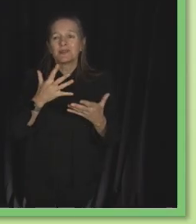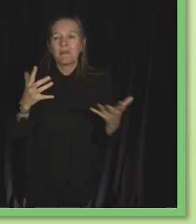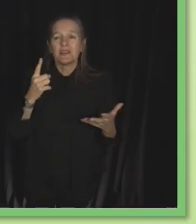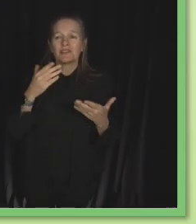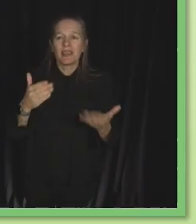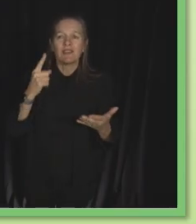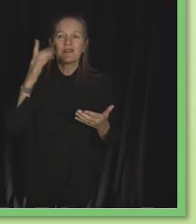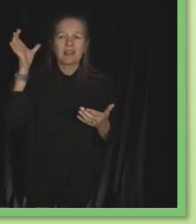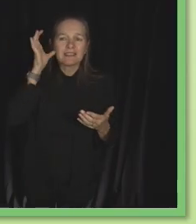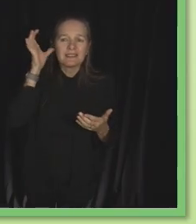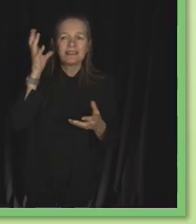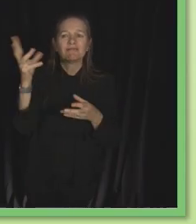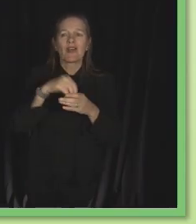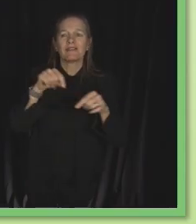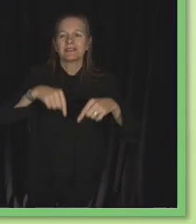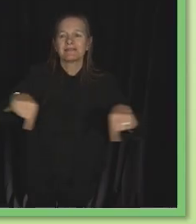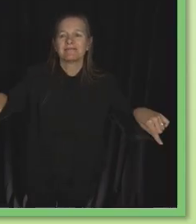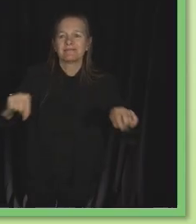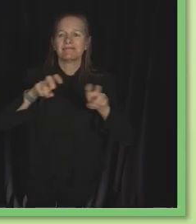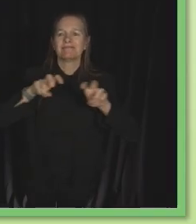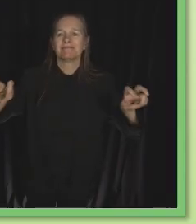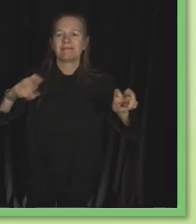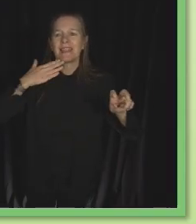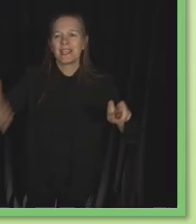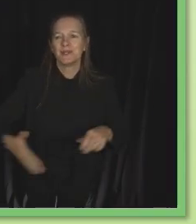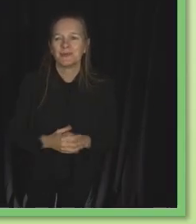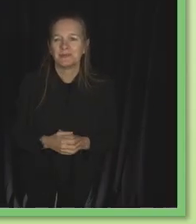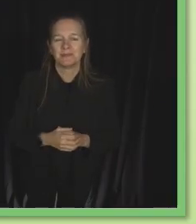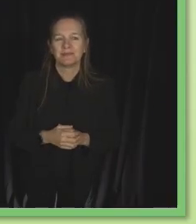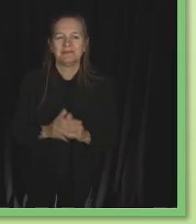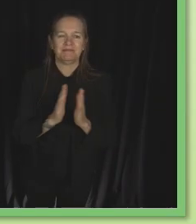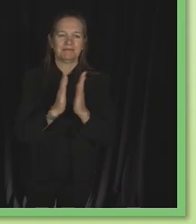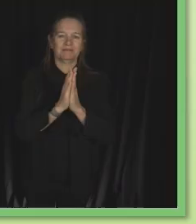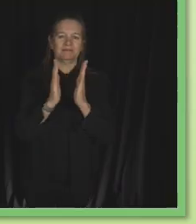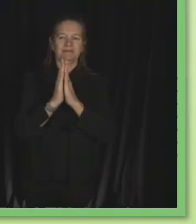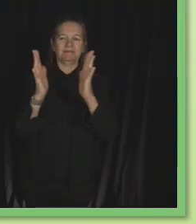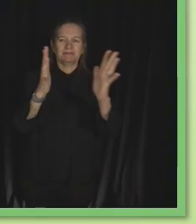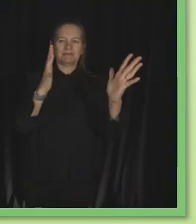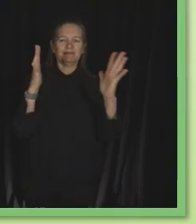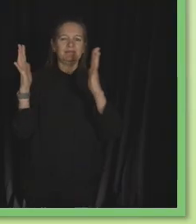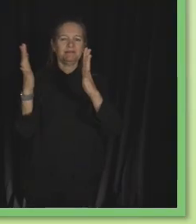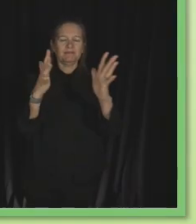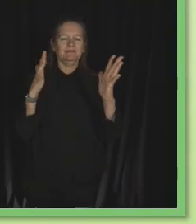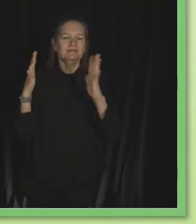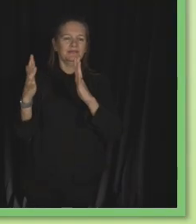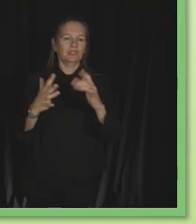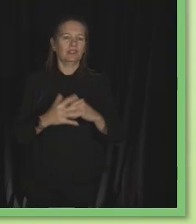being part of this journey. Thank you. Yeah.